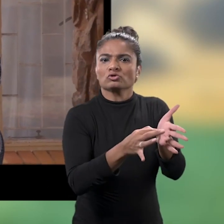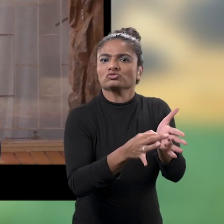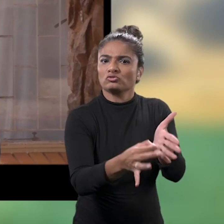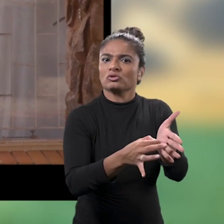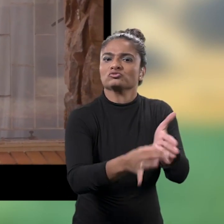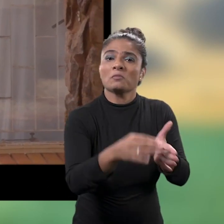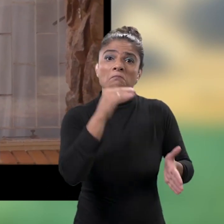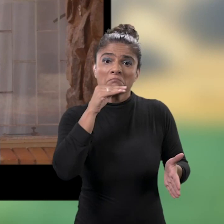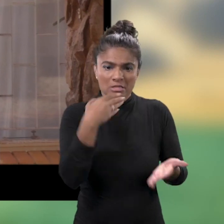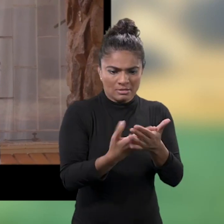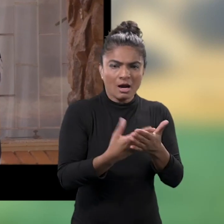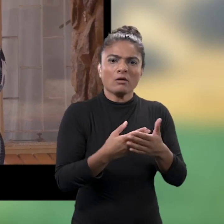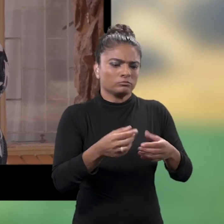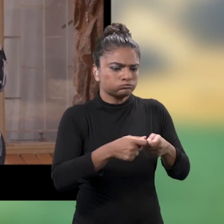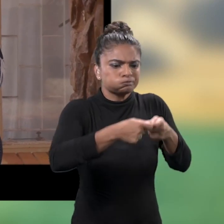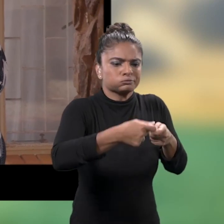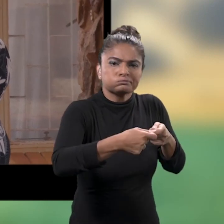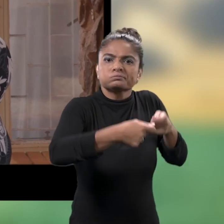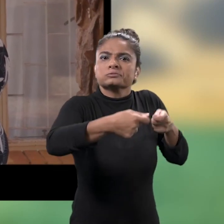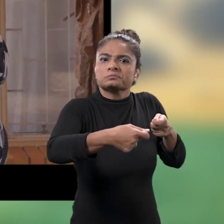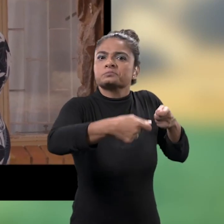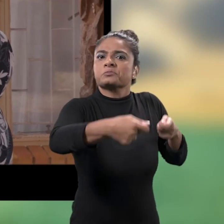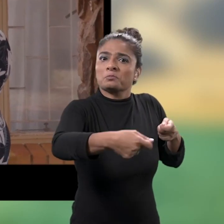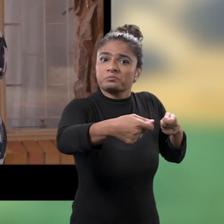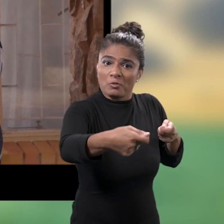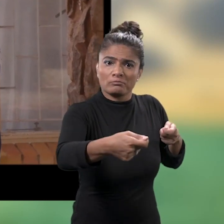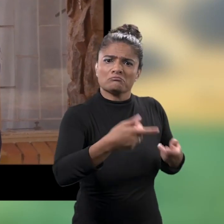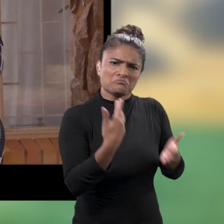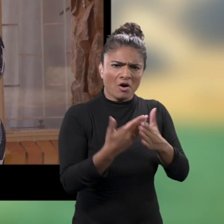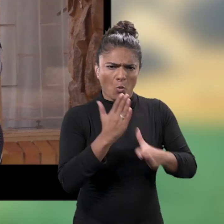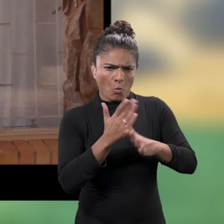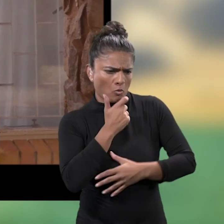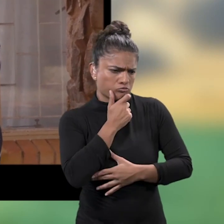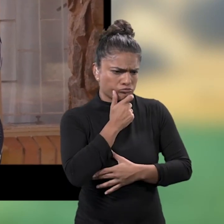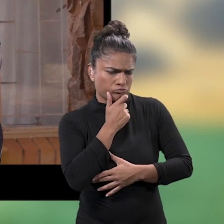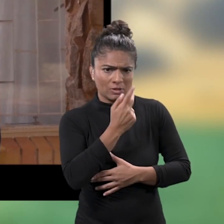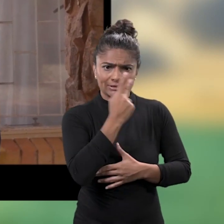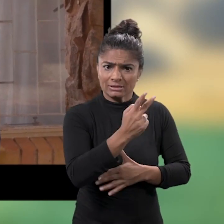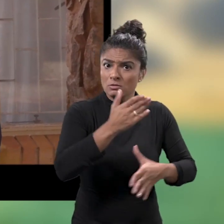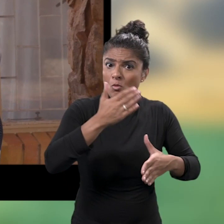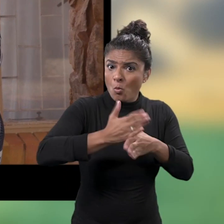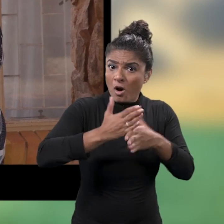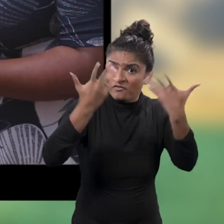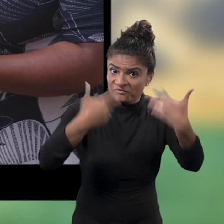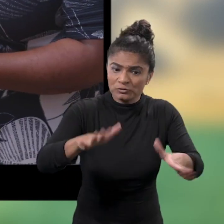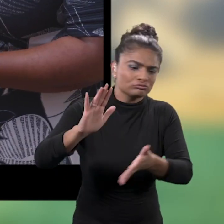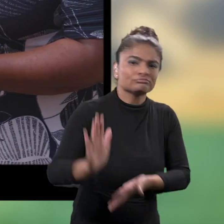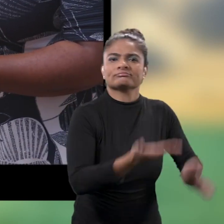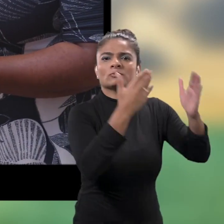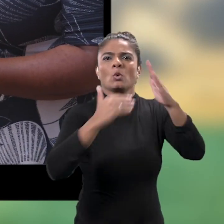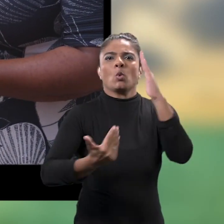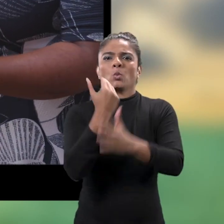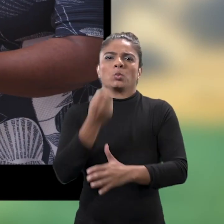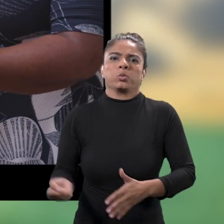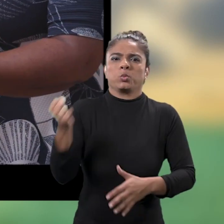okutsho ukuthi ngikhambe ngicwaliselela ama-contract wabo laba abalokazi, as long as ngibona ukuthi awa njenganje